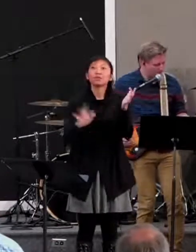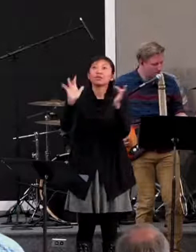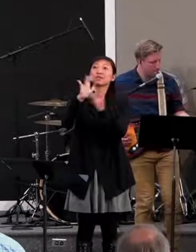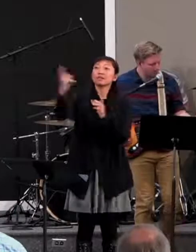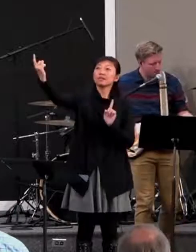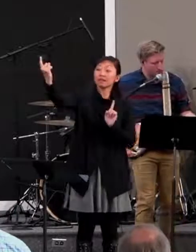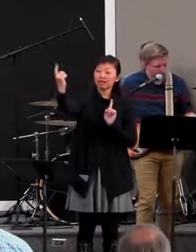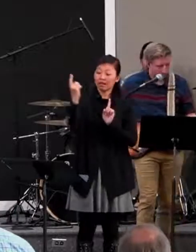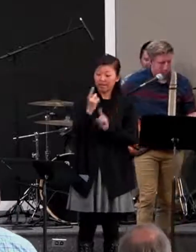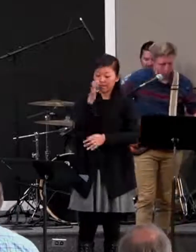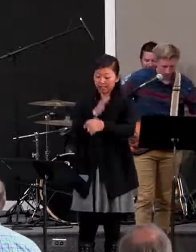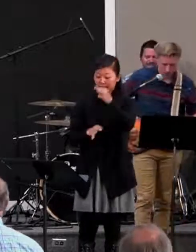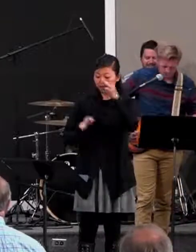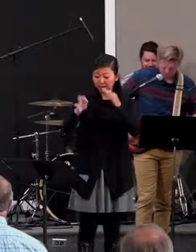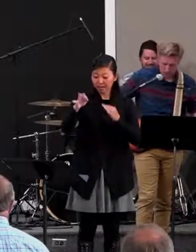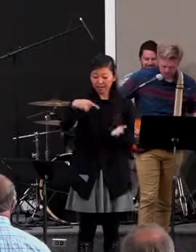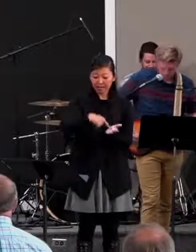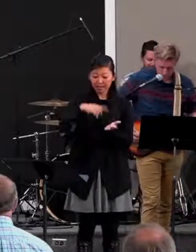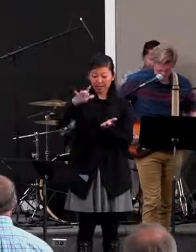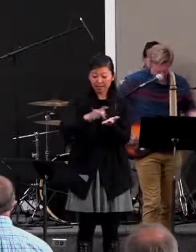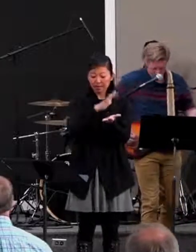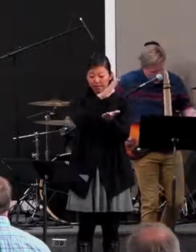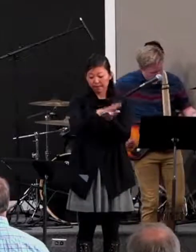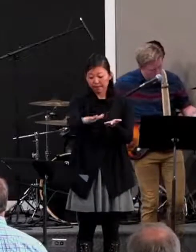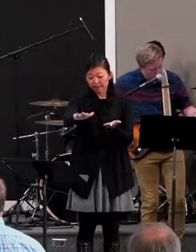you paid my debt.